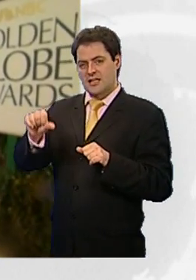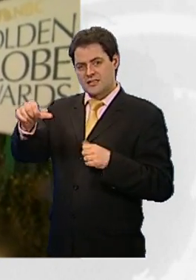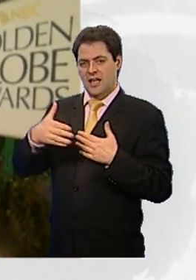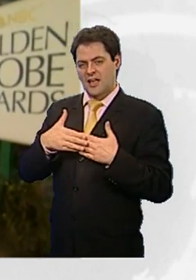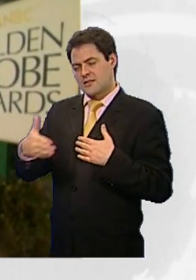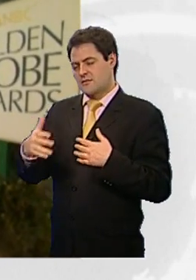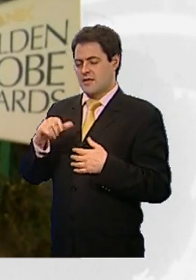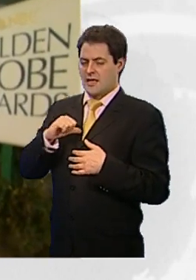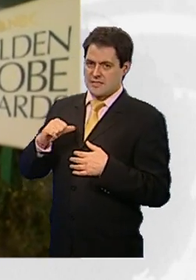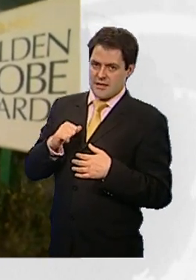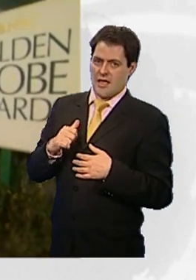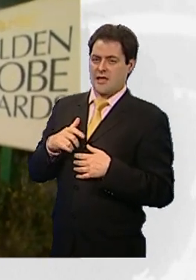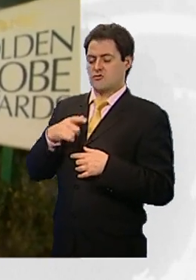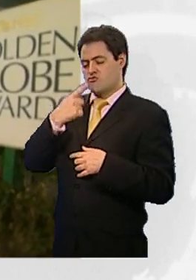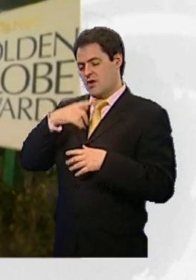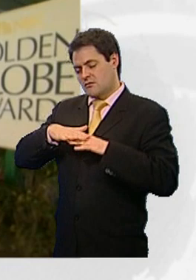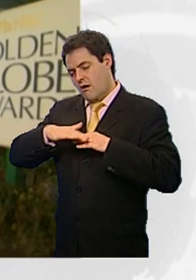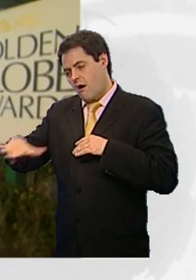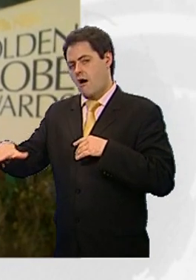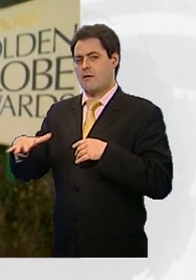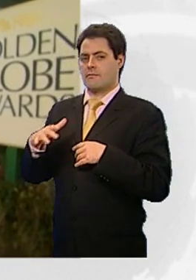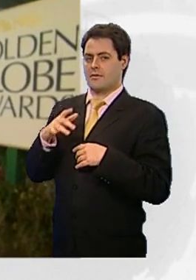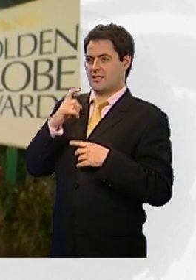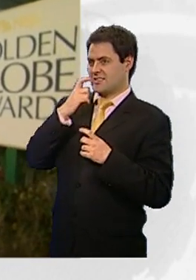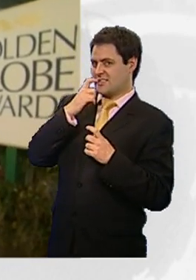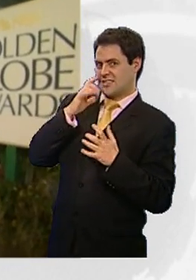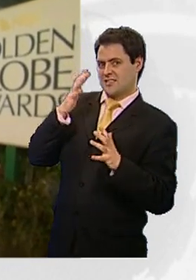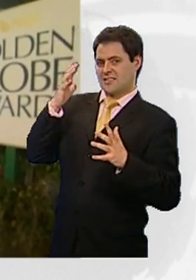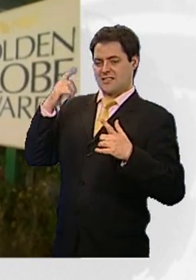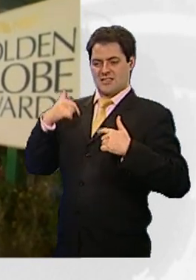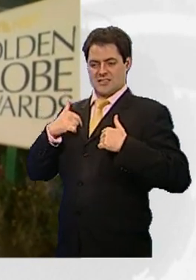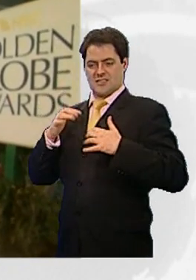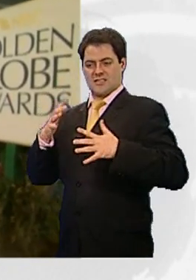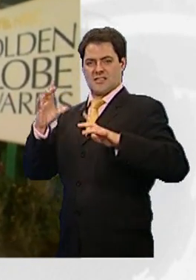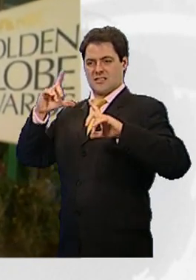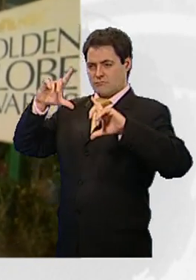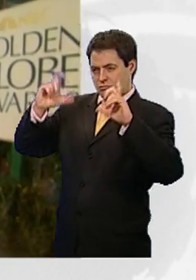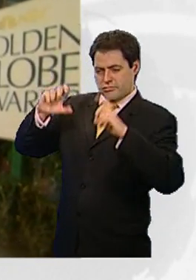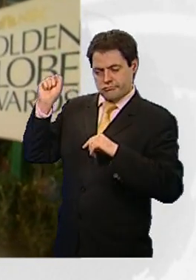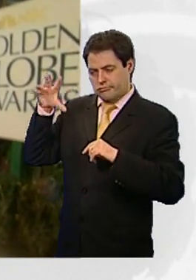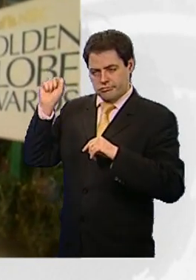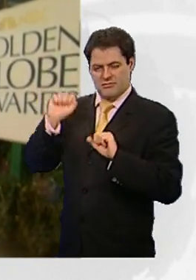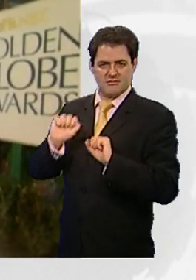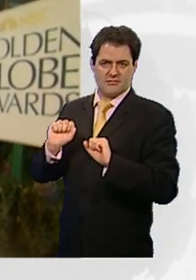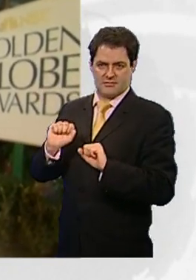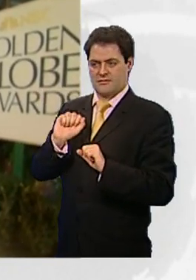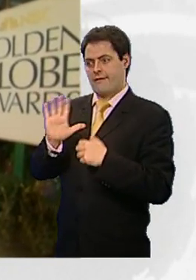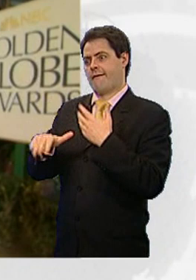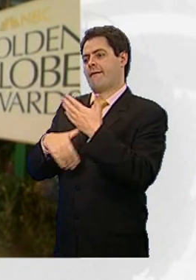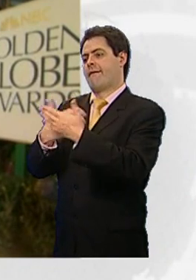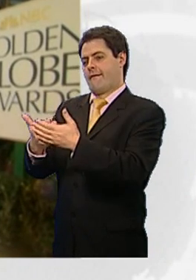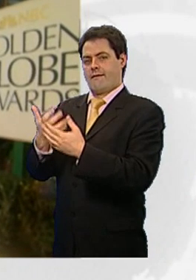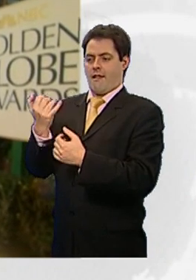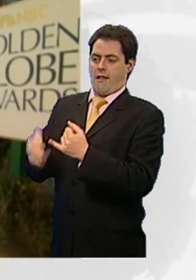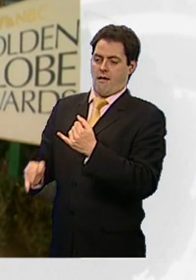and sequins, posh frocks and paparazzi, and of course those dreadful acceptance speeches from now until the end of February when we have